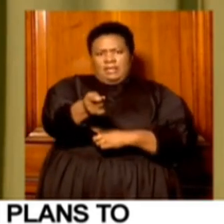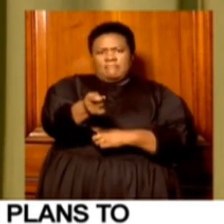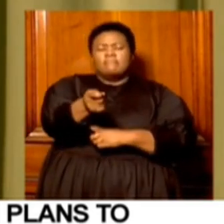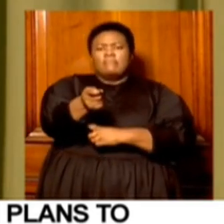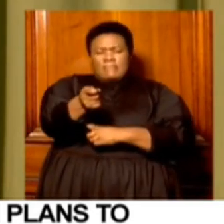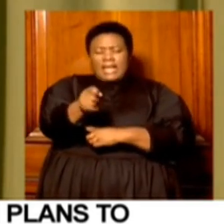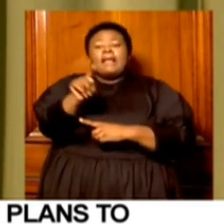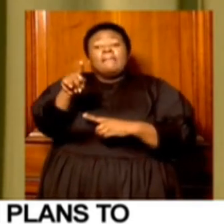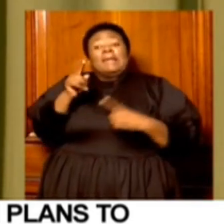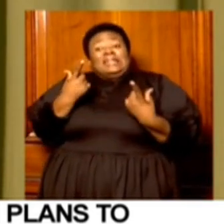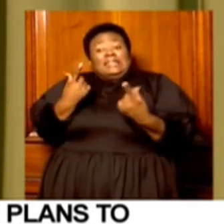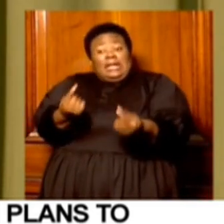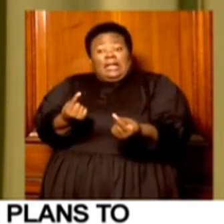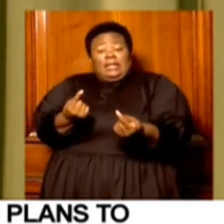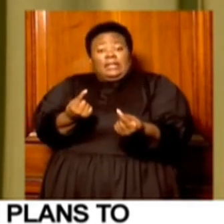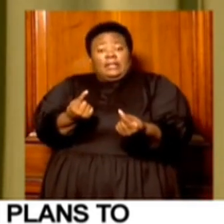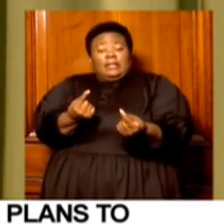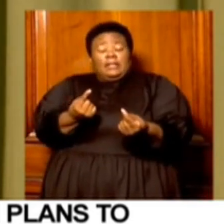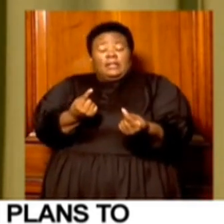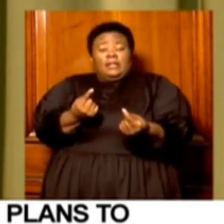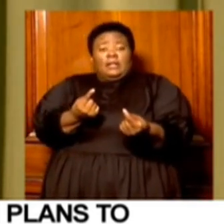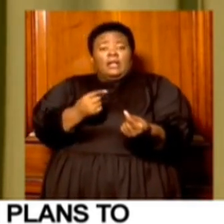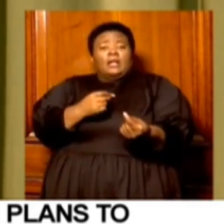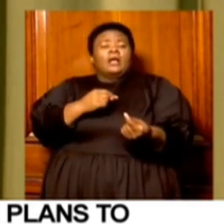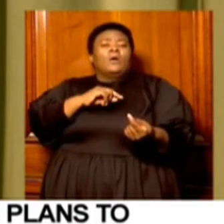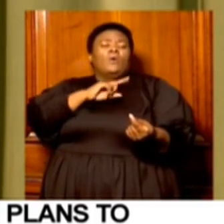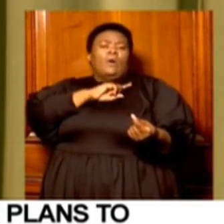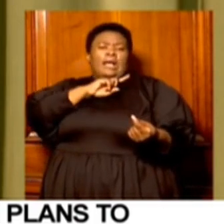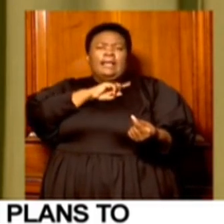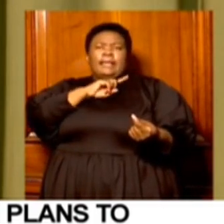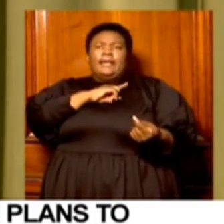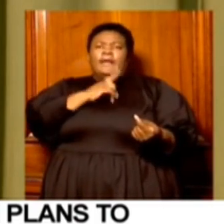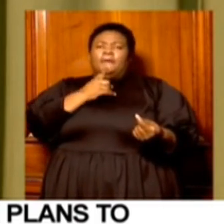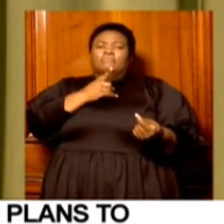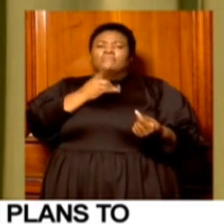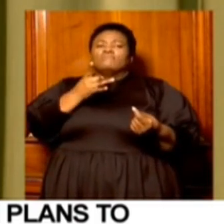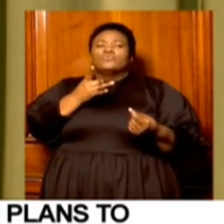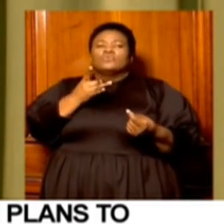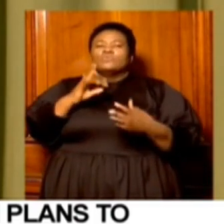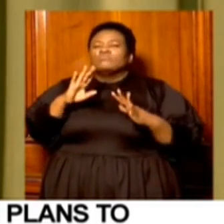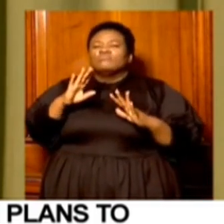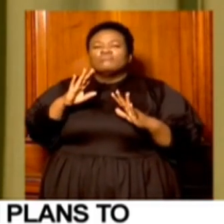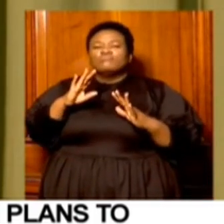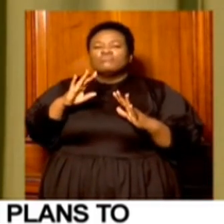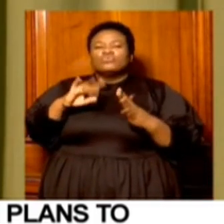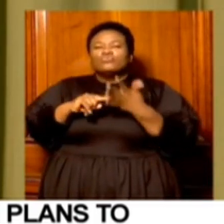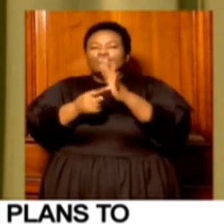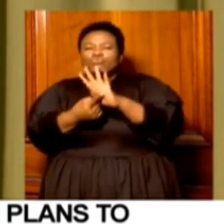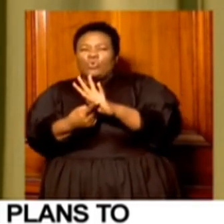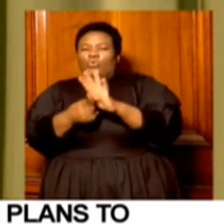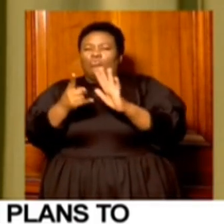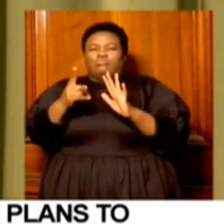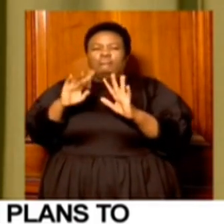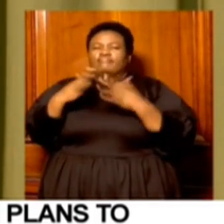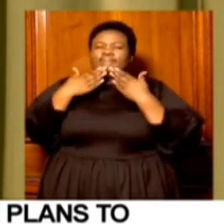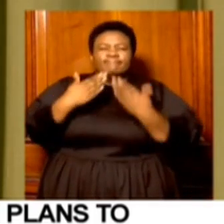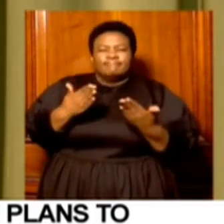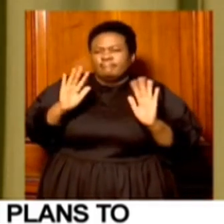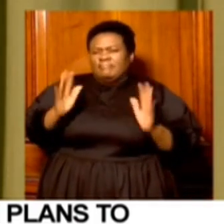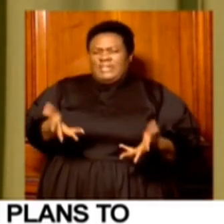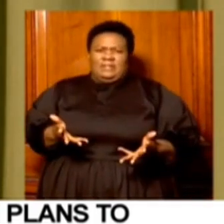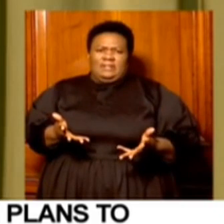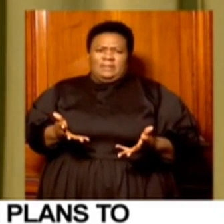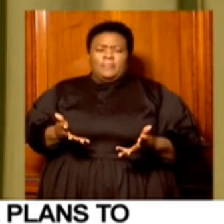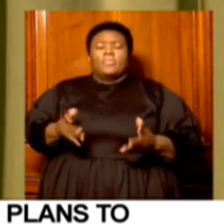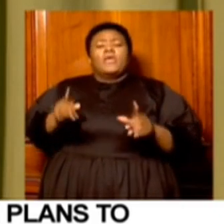is done as a way of gratitude to our people. And at the same time,